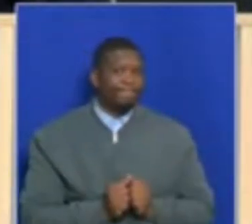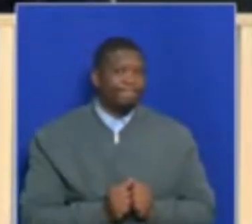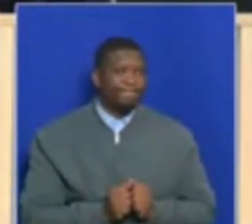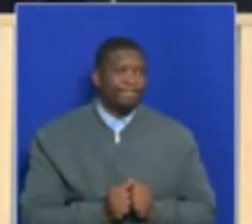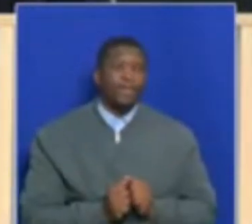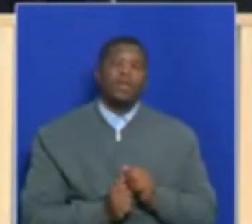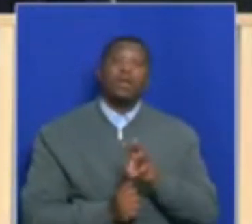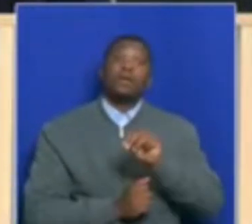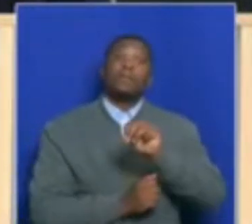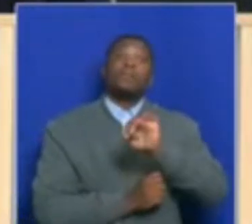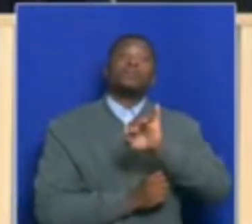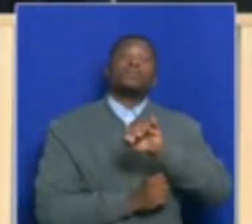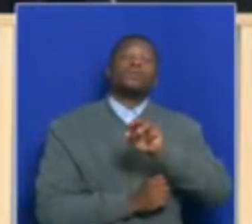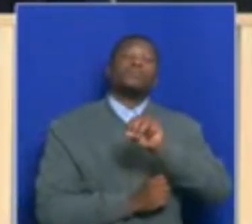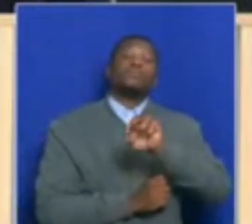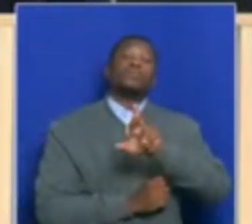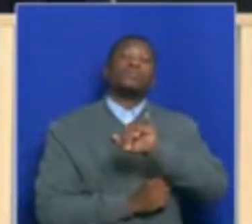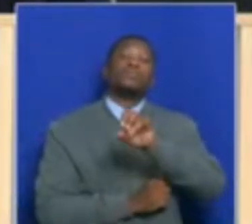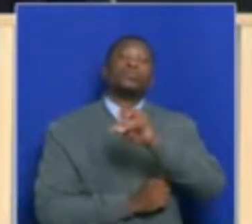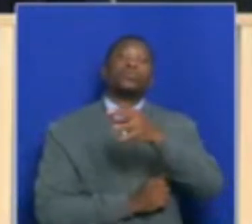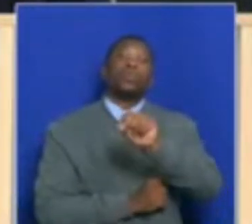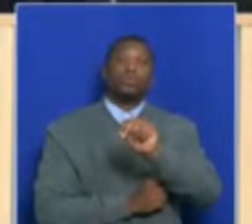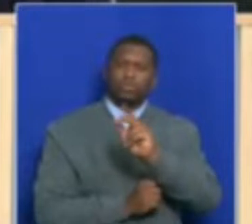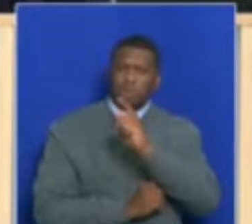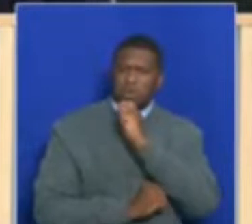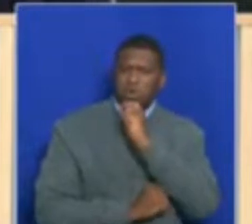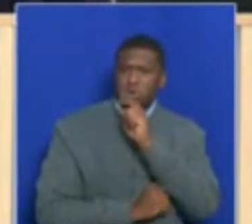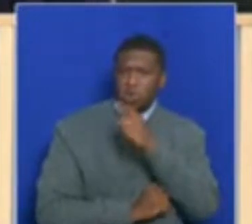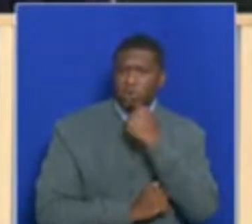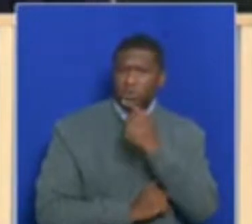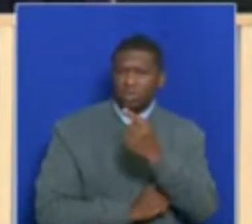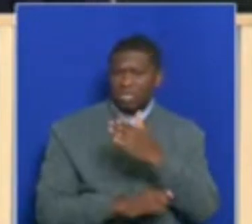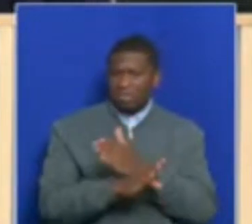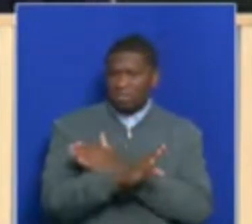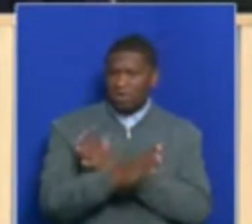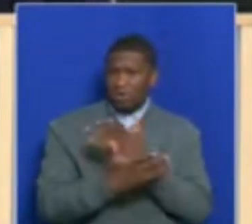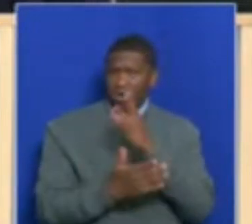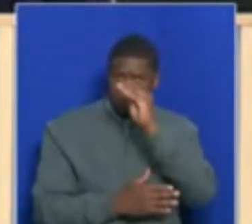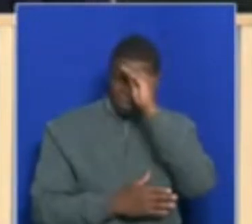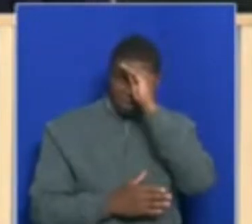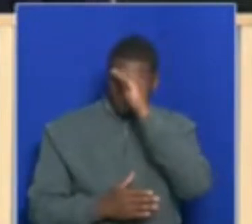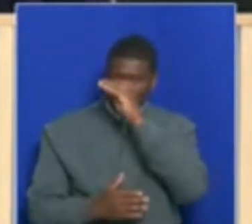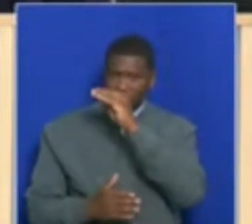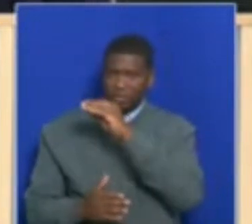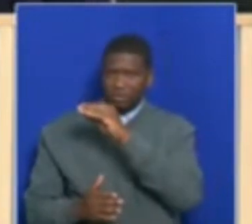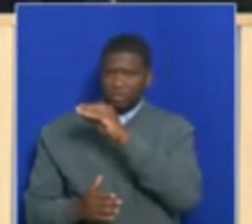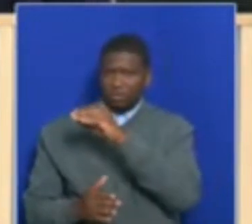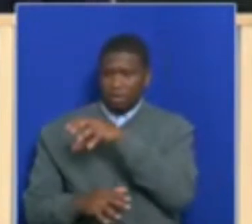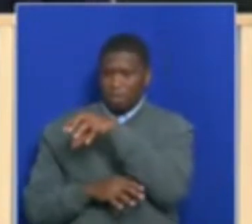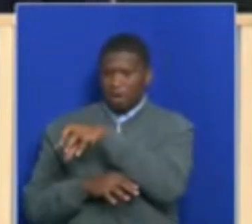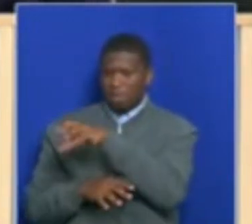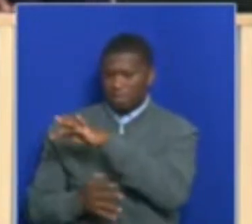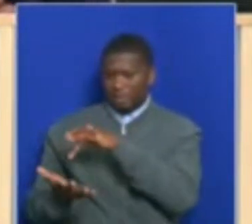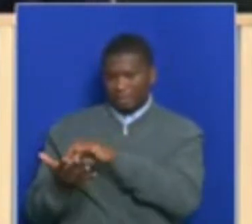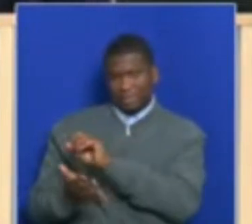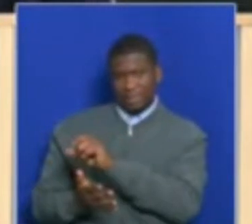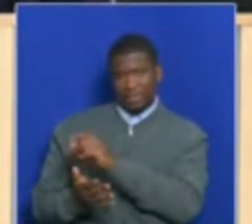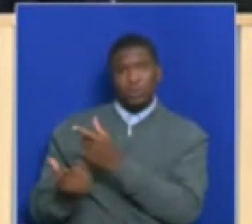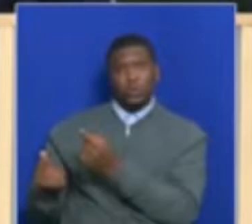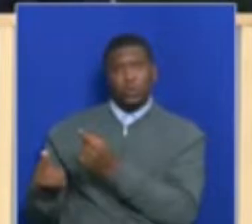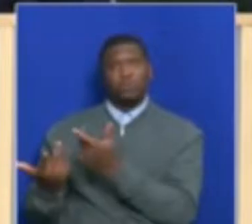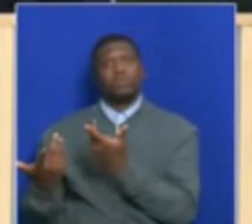police at station level give jobs or preference to tow trucks. Do you mean that when there's